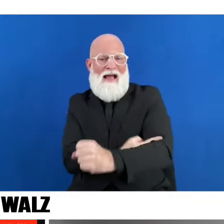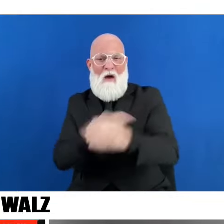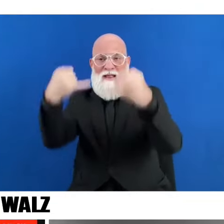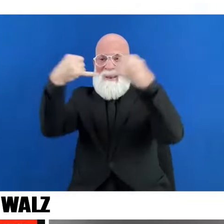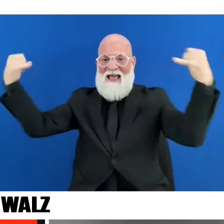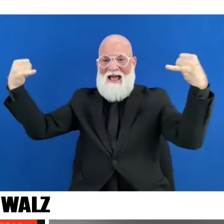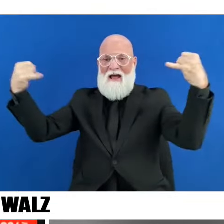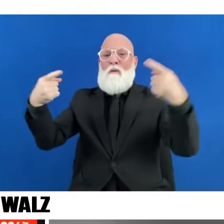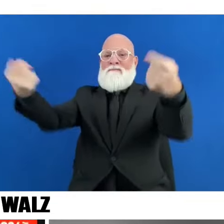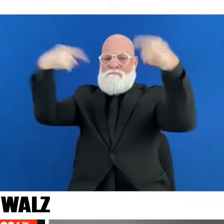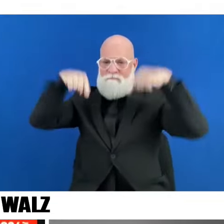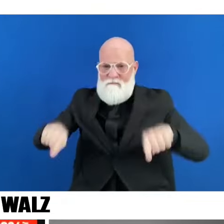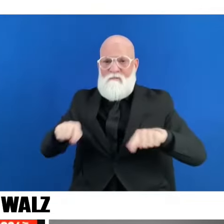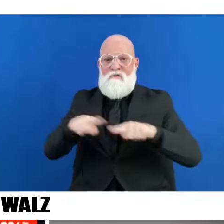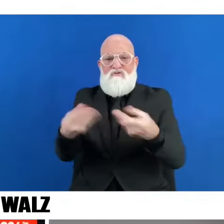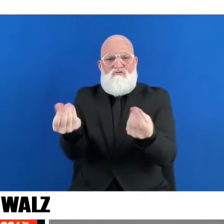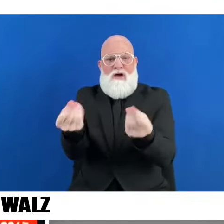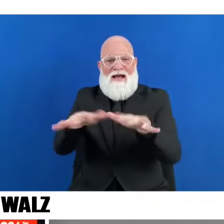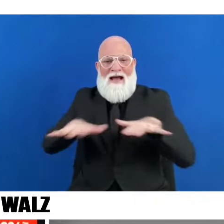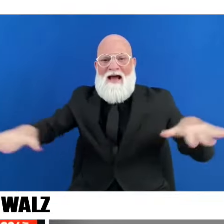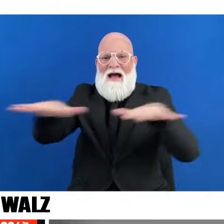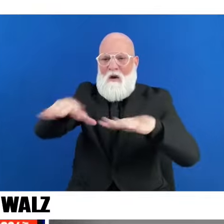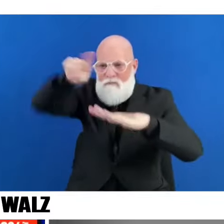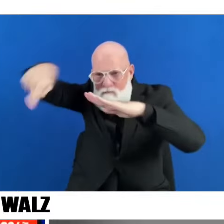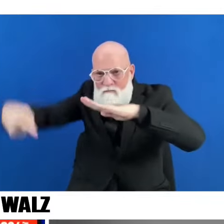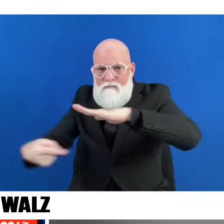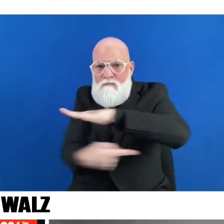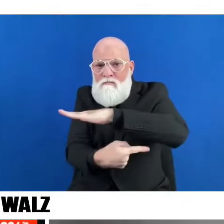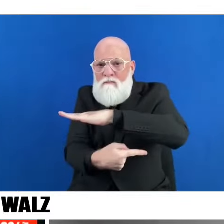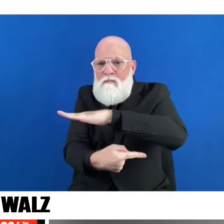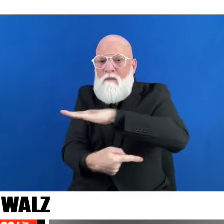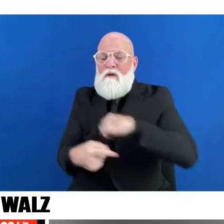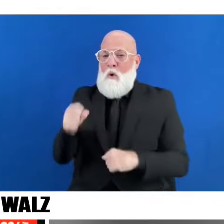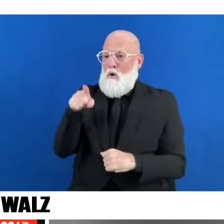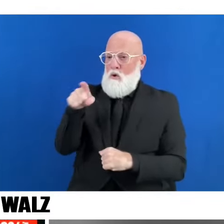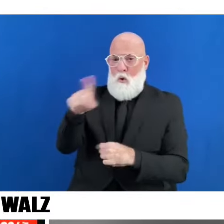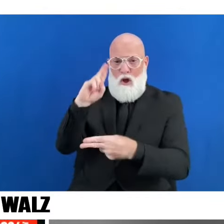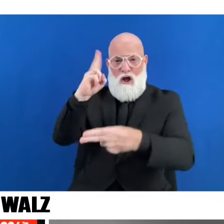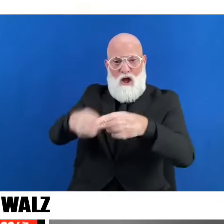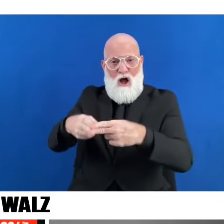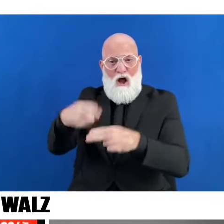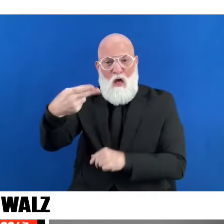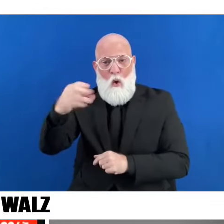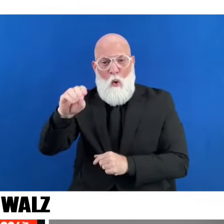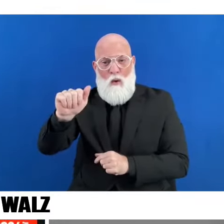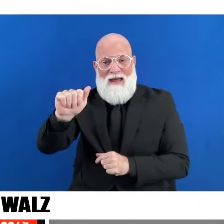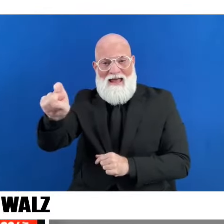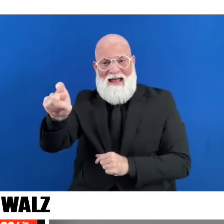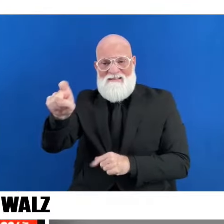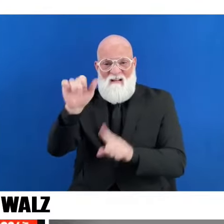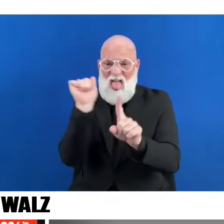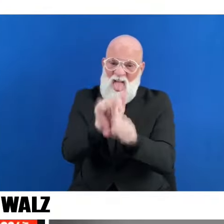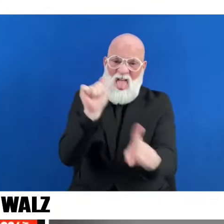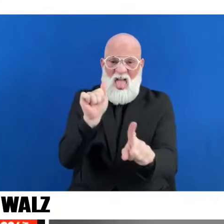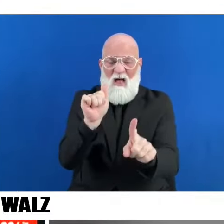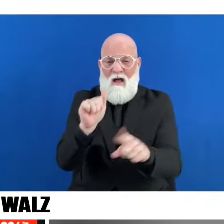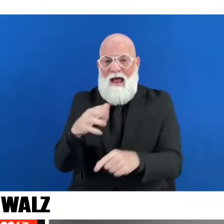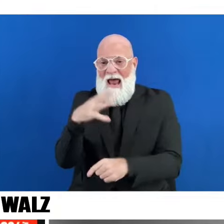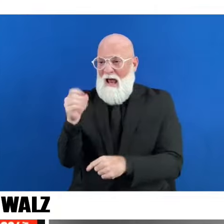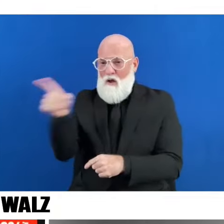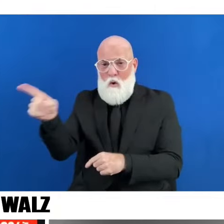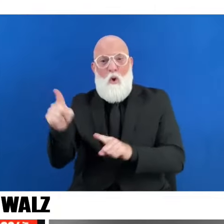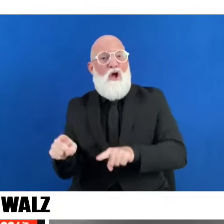we're seeing more and more of? But to call it a hoax and to take the oil company executives to Mar-a-Lago, say, give me money for